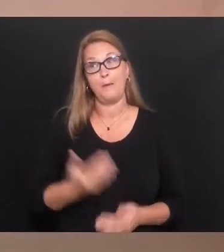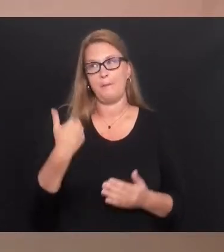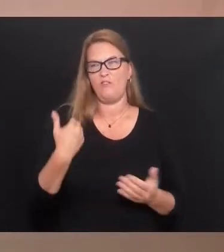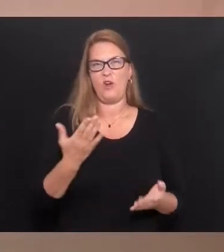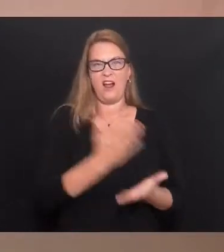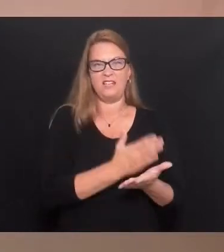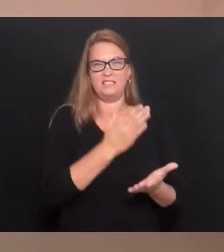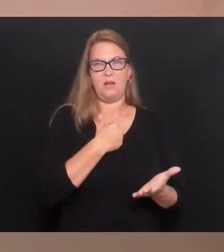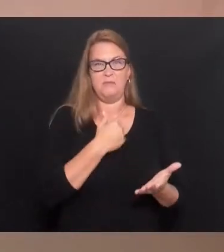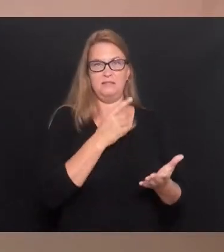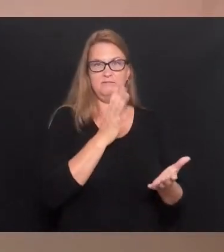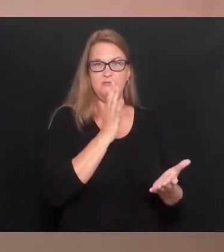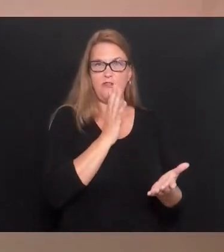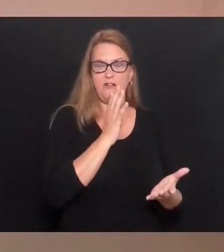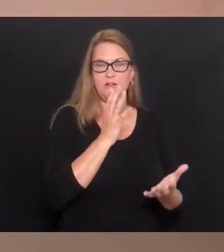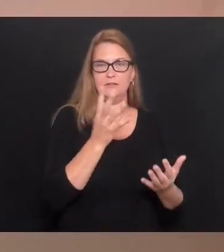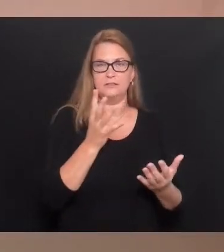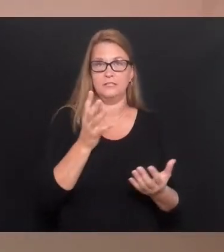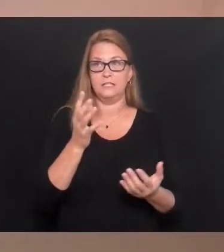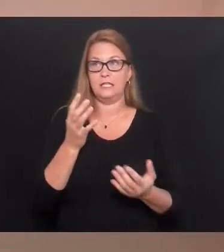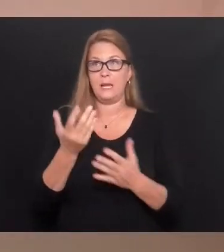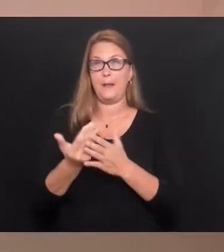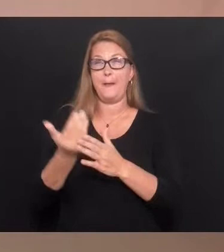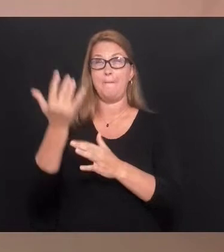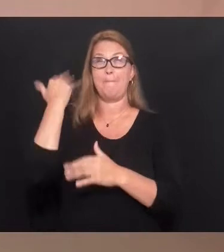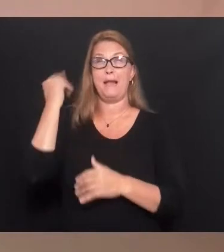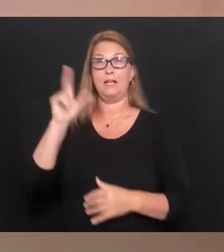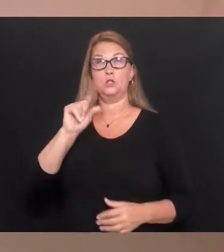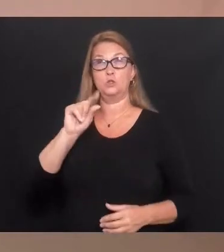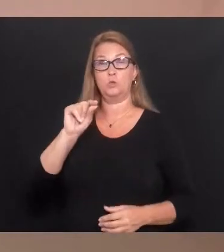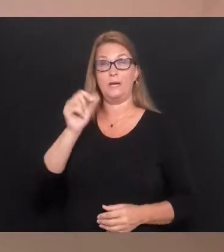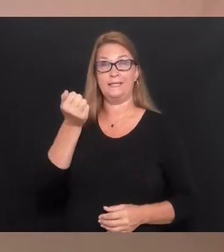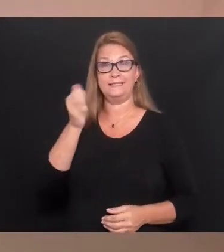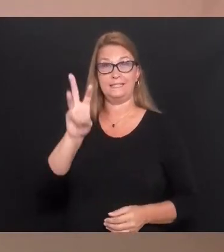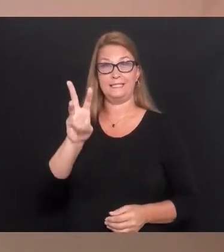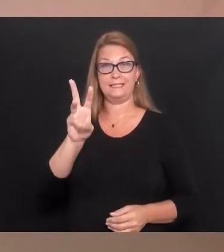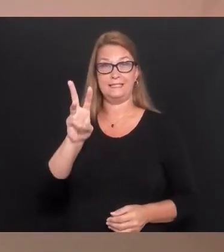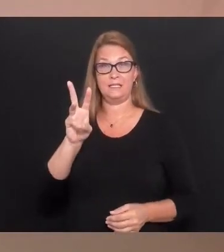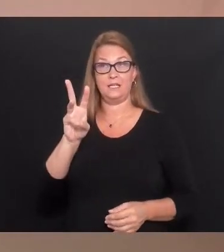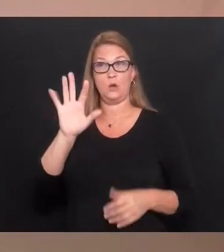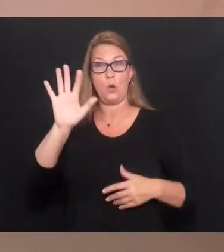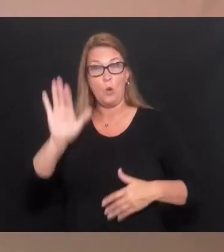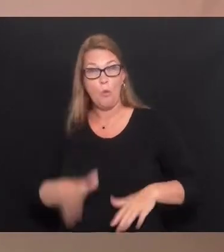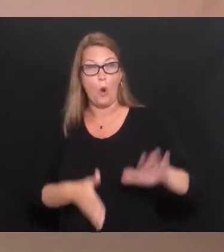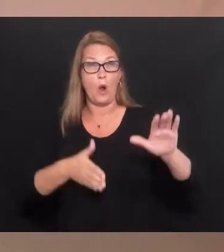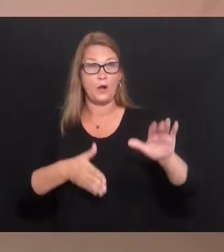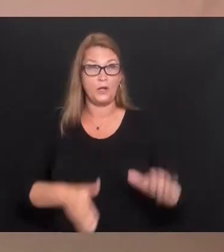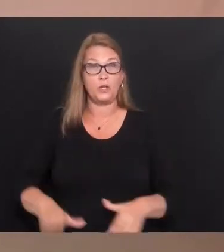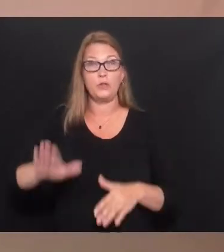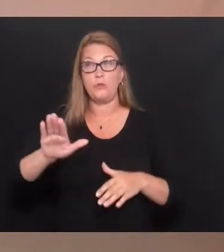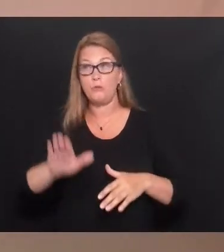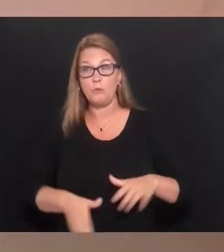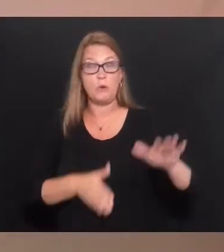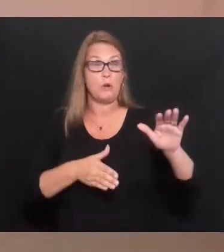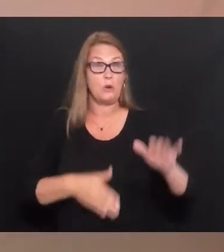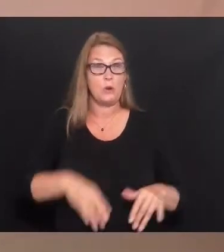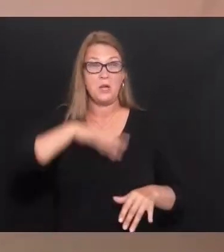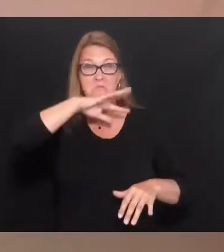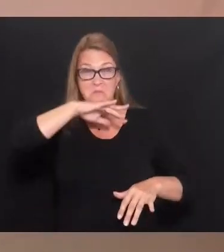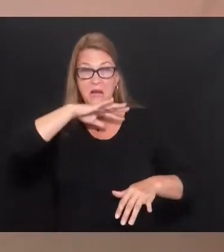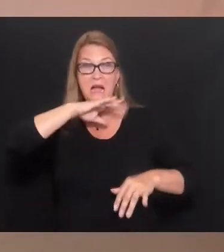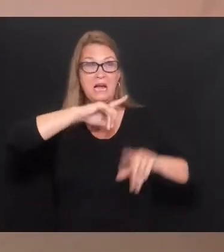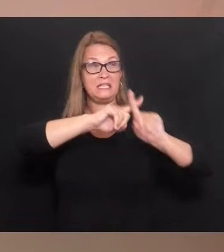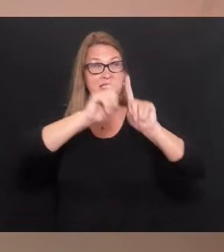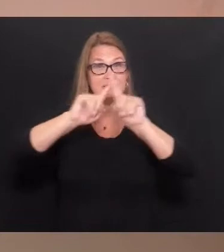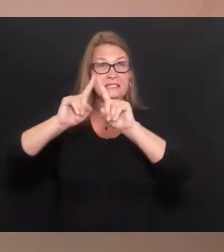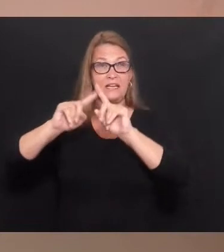Spent a lot of time with the governor in 2016, going through the mud in a lot of different places related